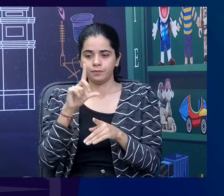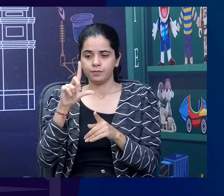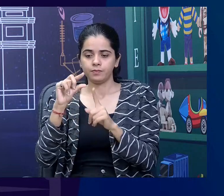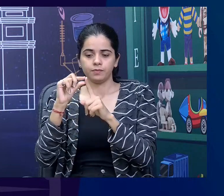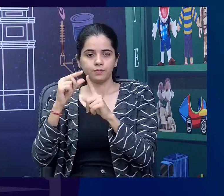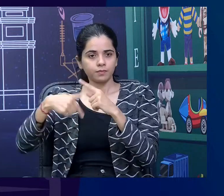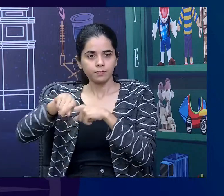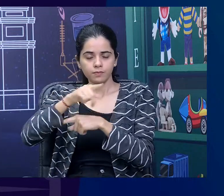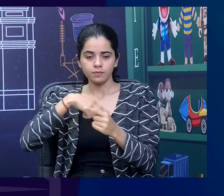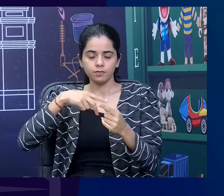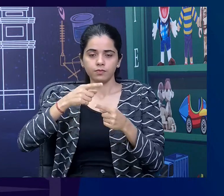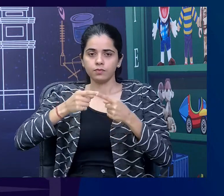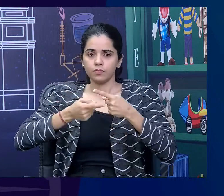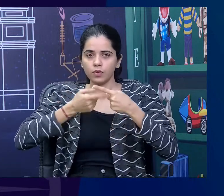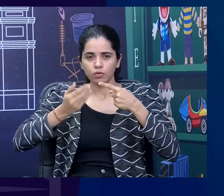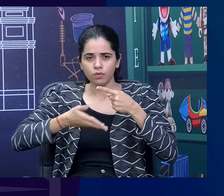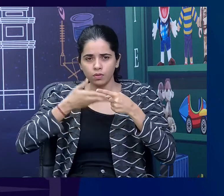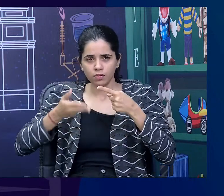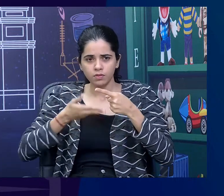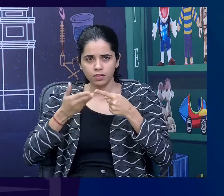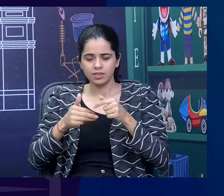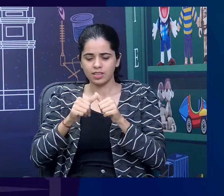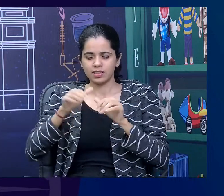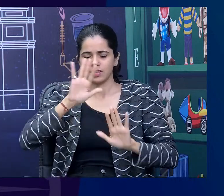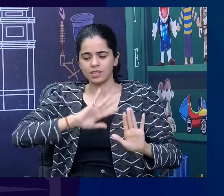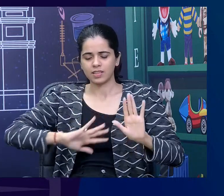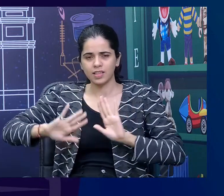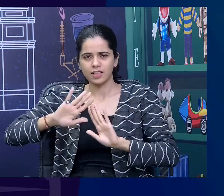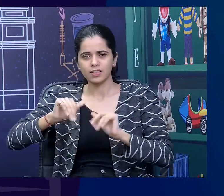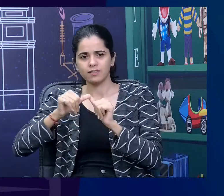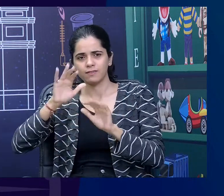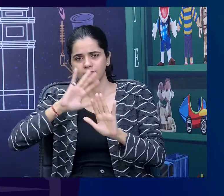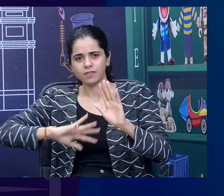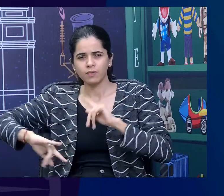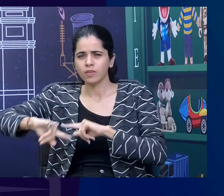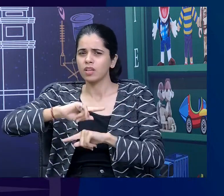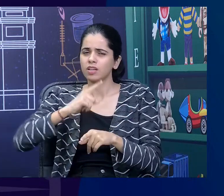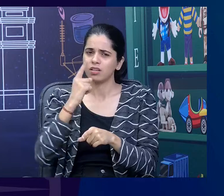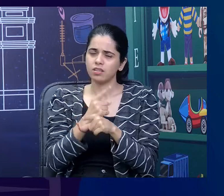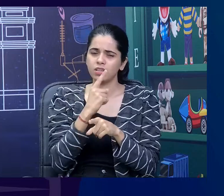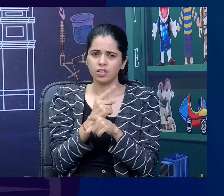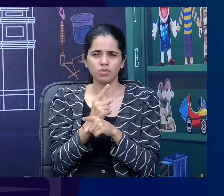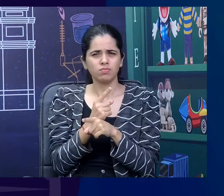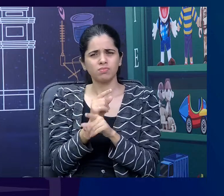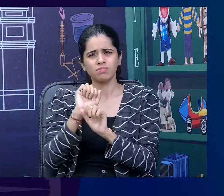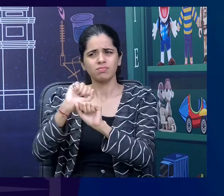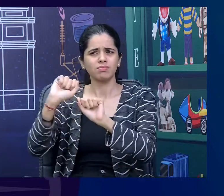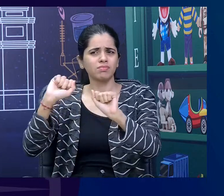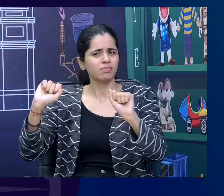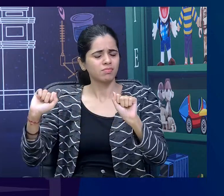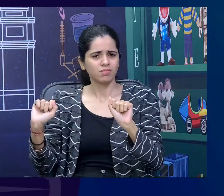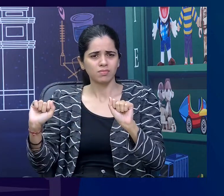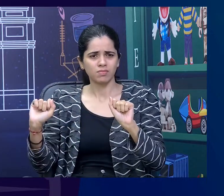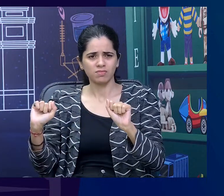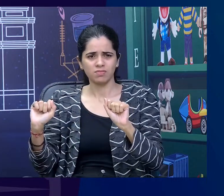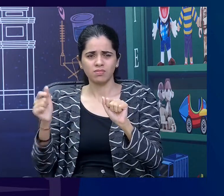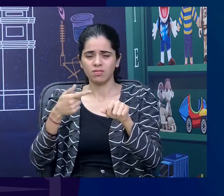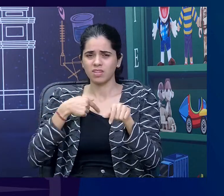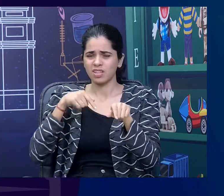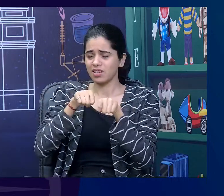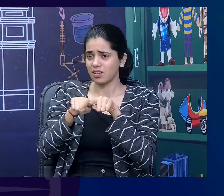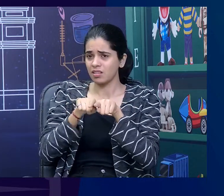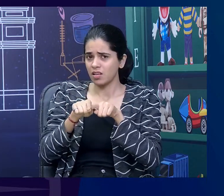planning and teaching, creating a range of activities for teaching, I think our teachers are already there. I see